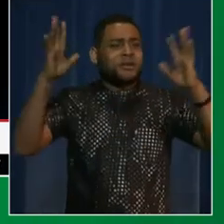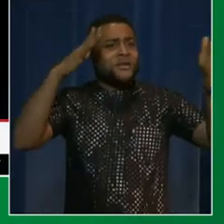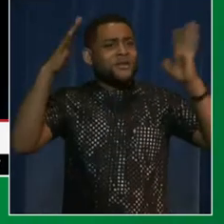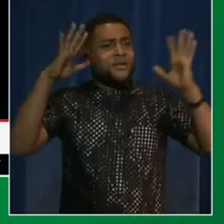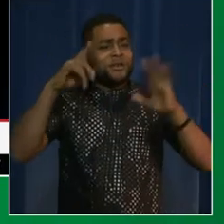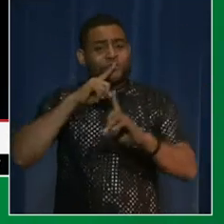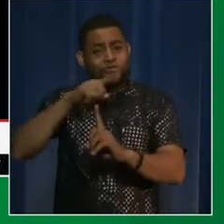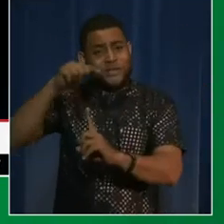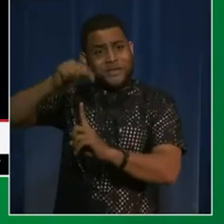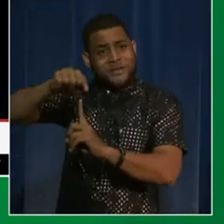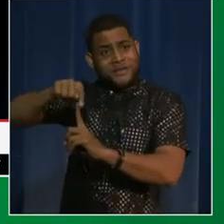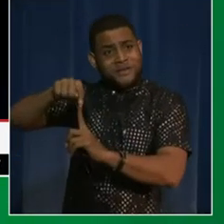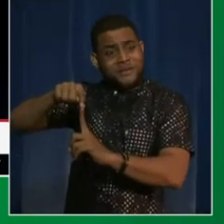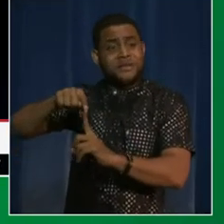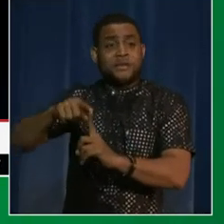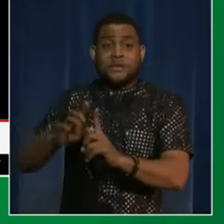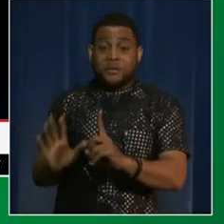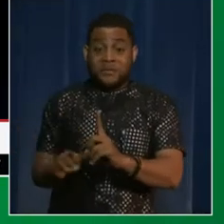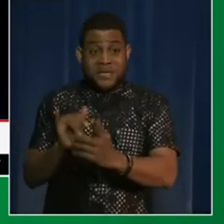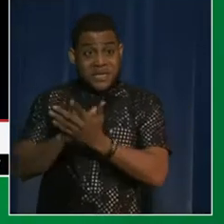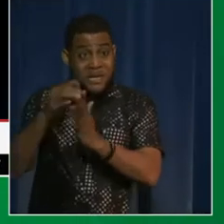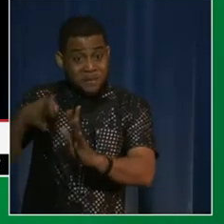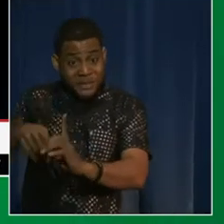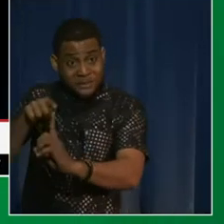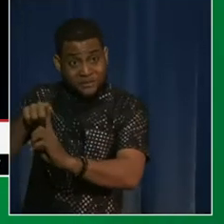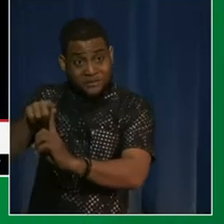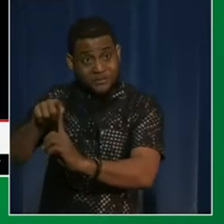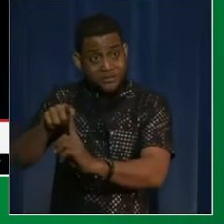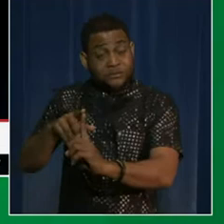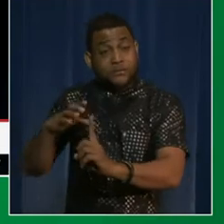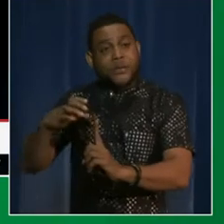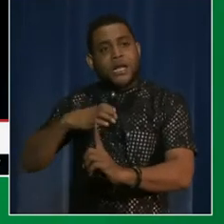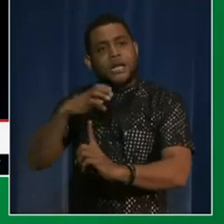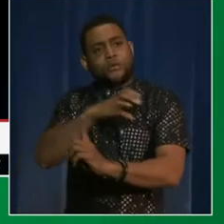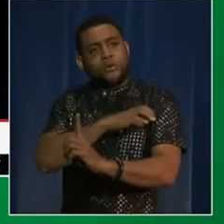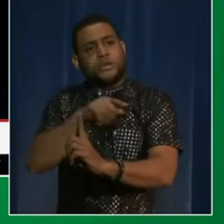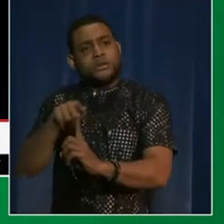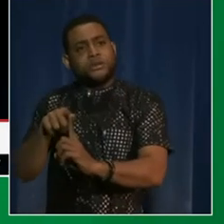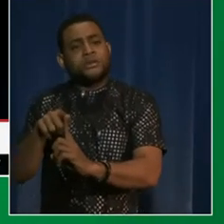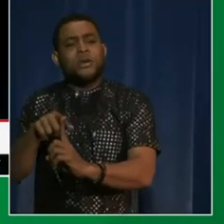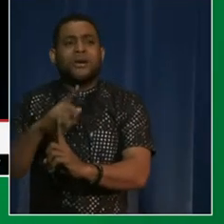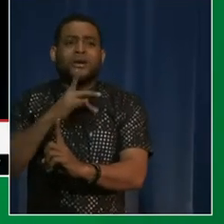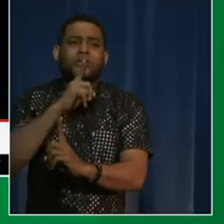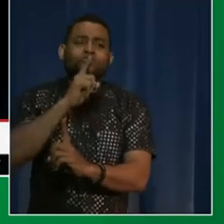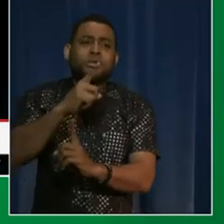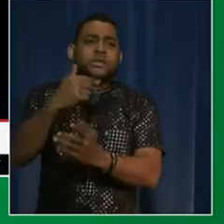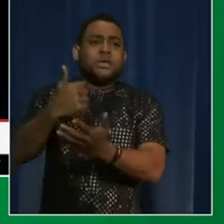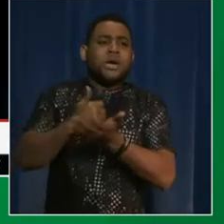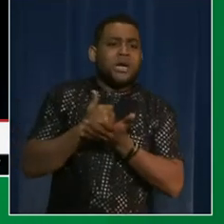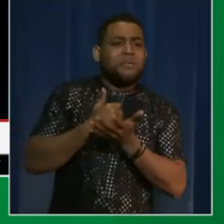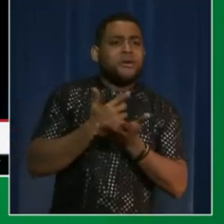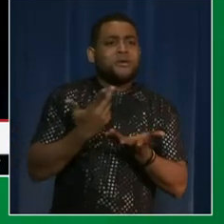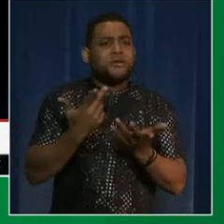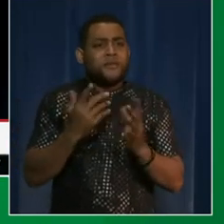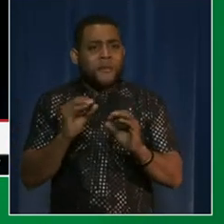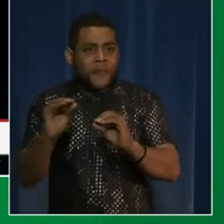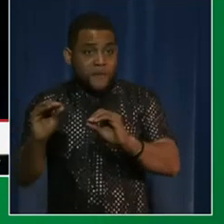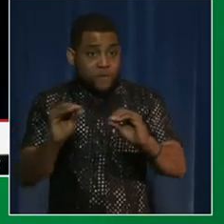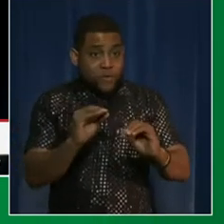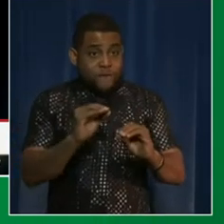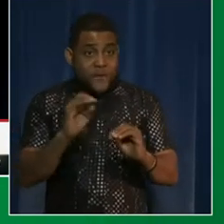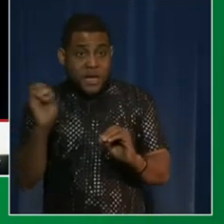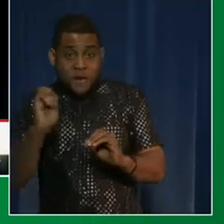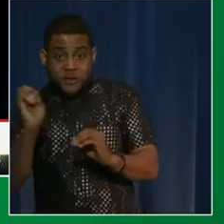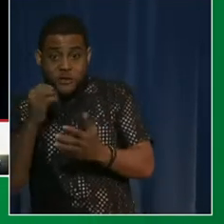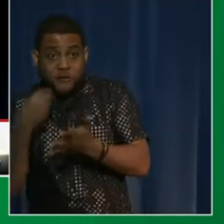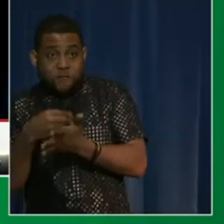Who has really been helpful in helping us move a lot of emergency dollars